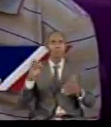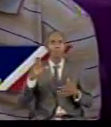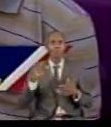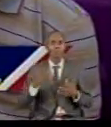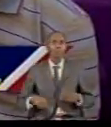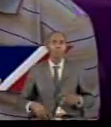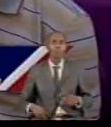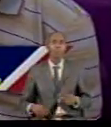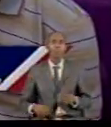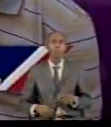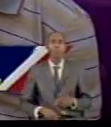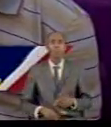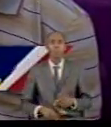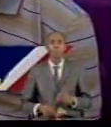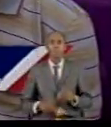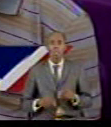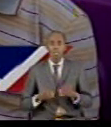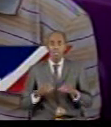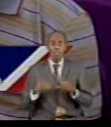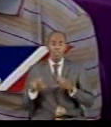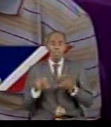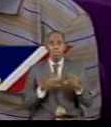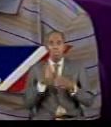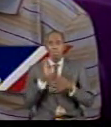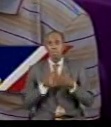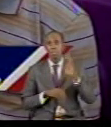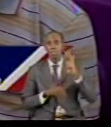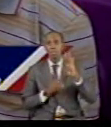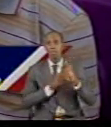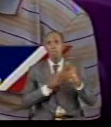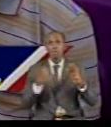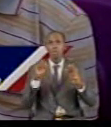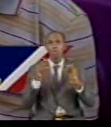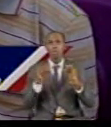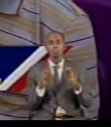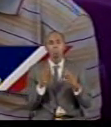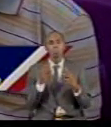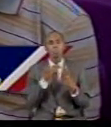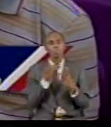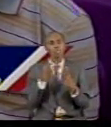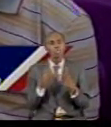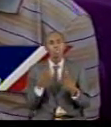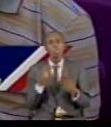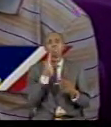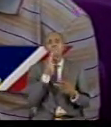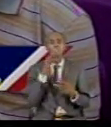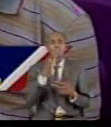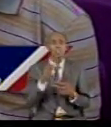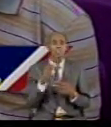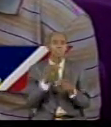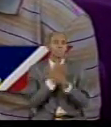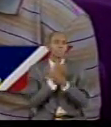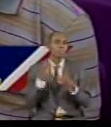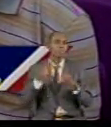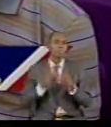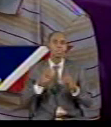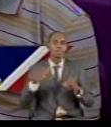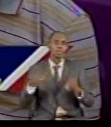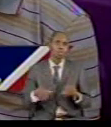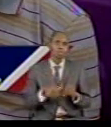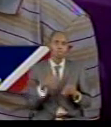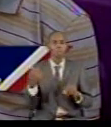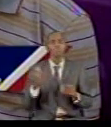12. Acts chapter 4, verse 12. Neither is there salvation in any other than the truth of the